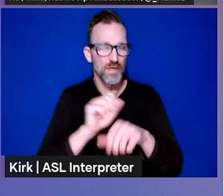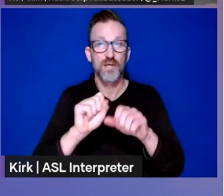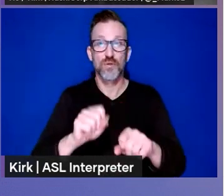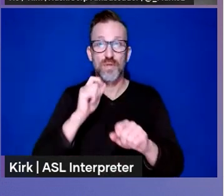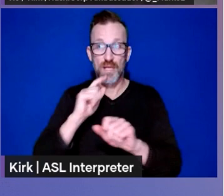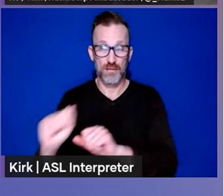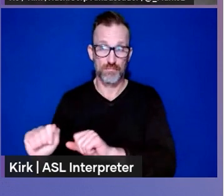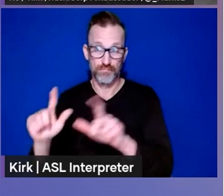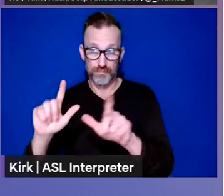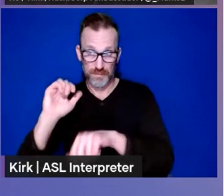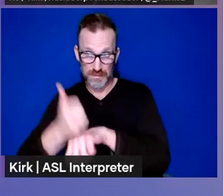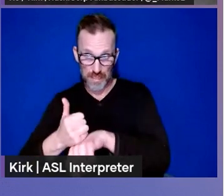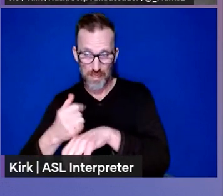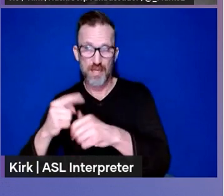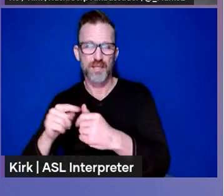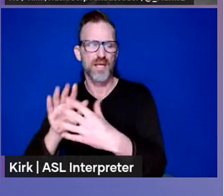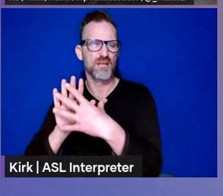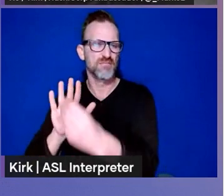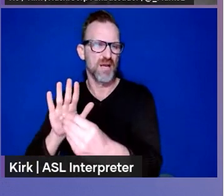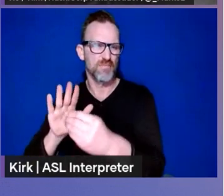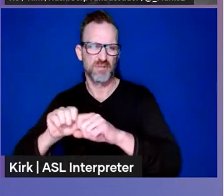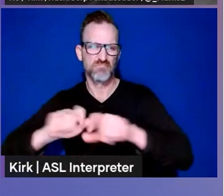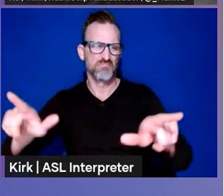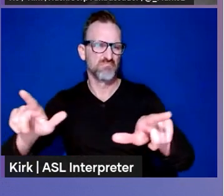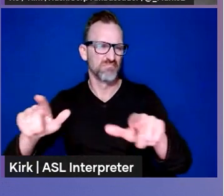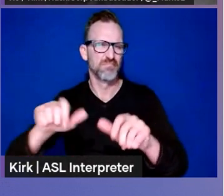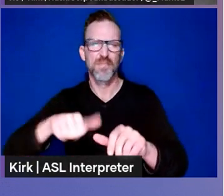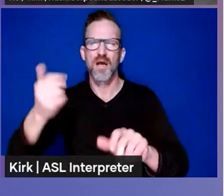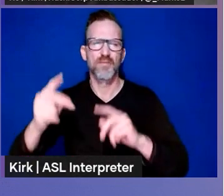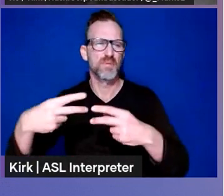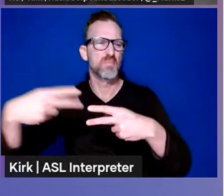a master template for people using it.